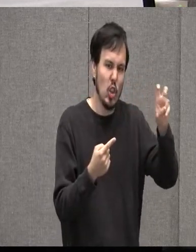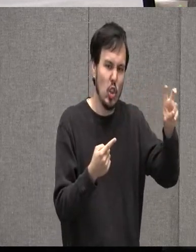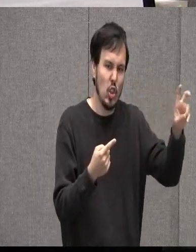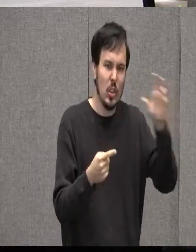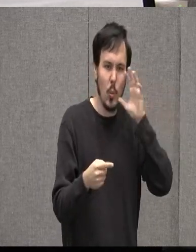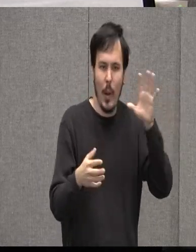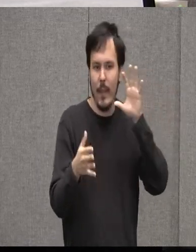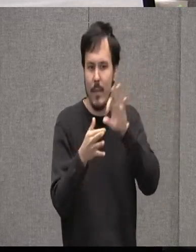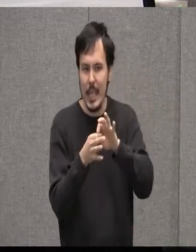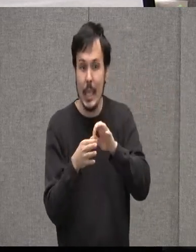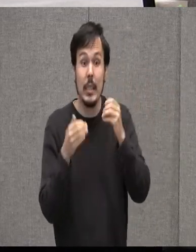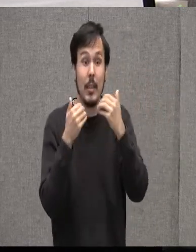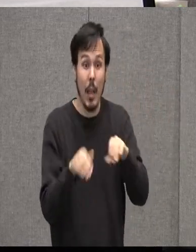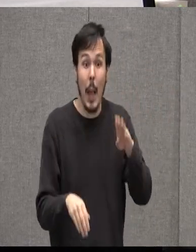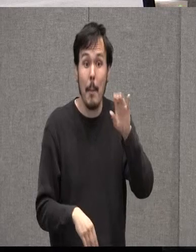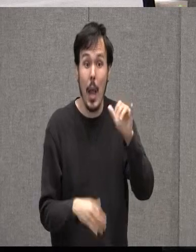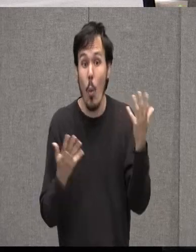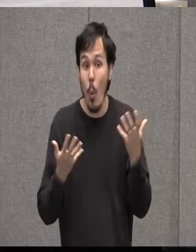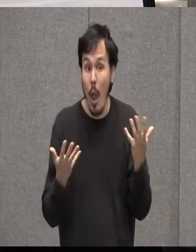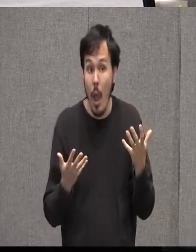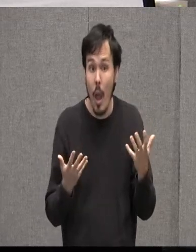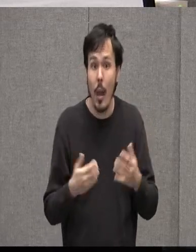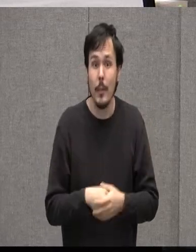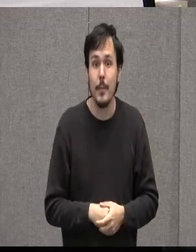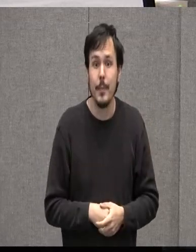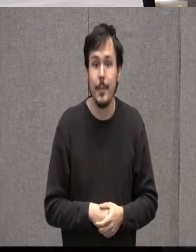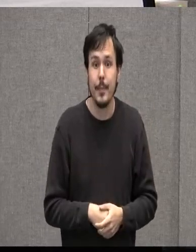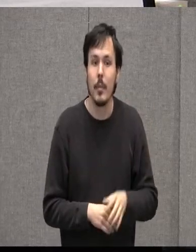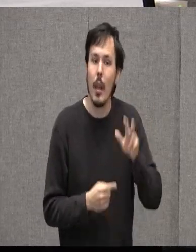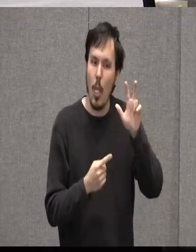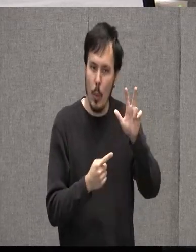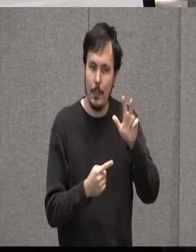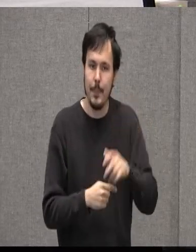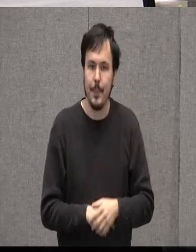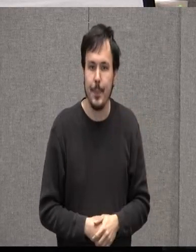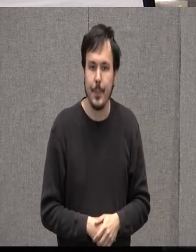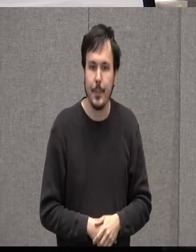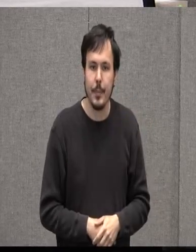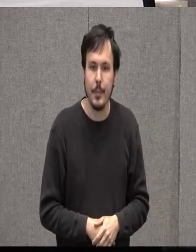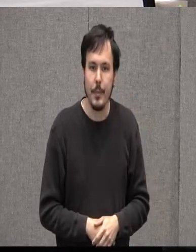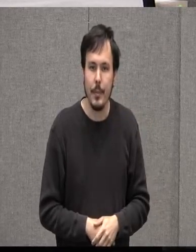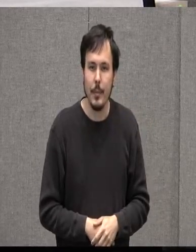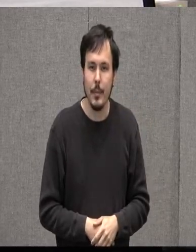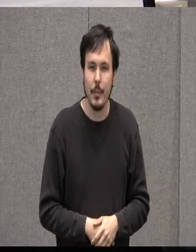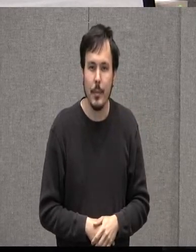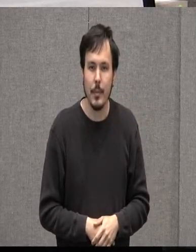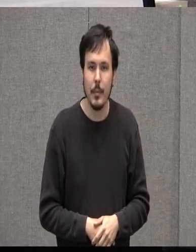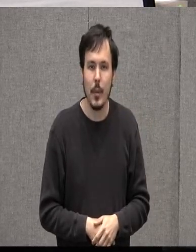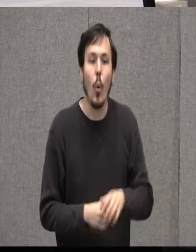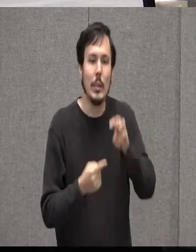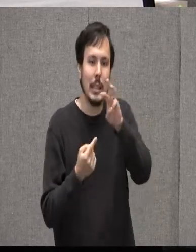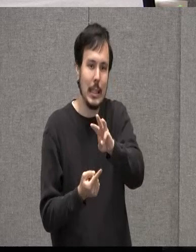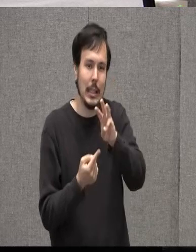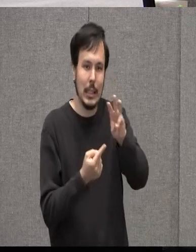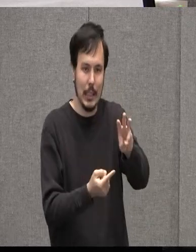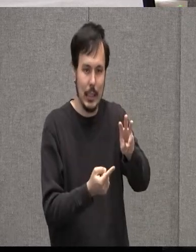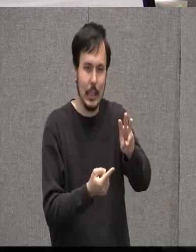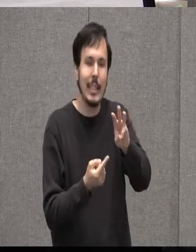man. So this goes down to the floor. You can't see the bottom, but this is 66 inches. So I want to figure out how